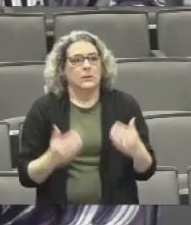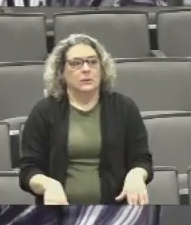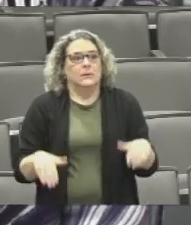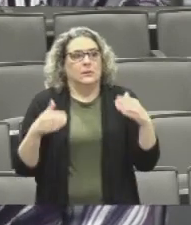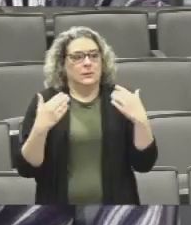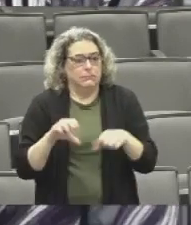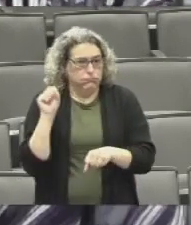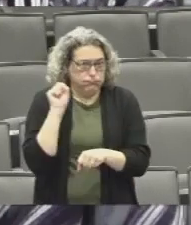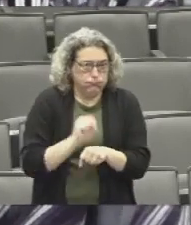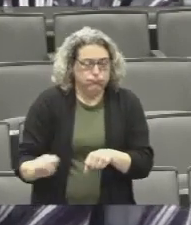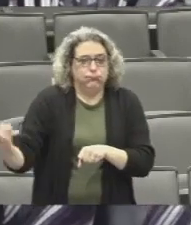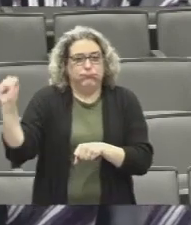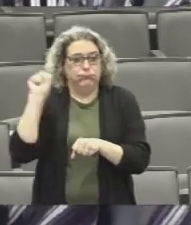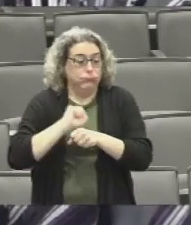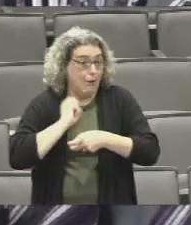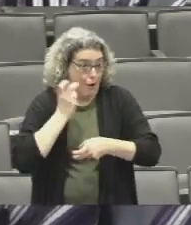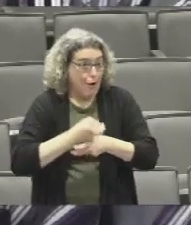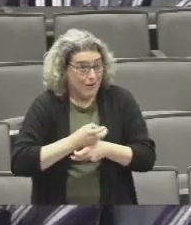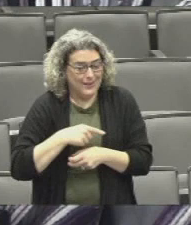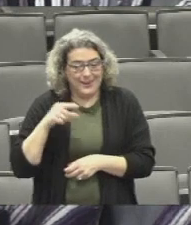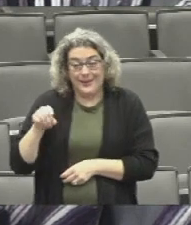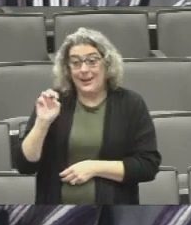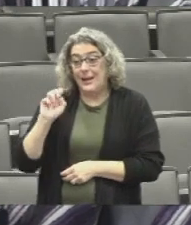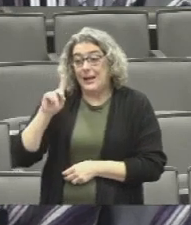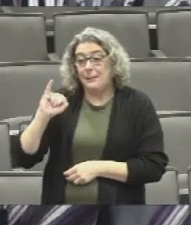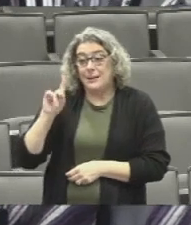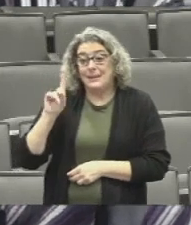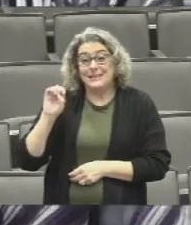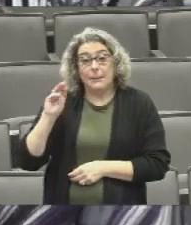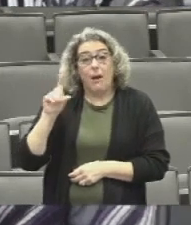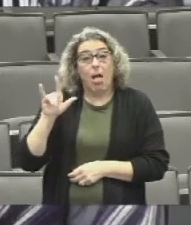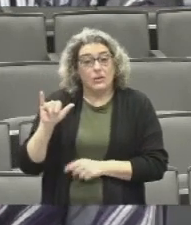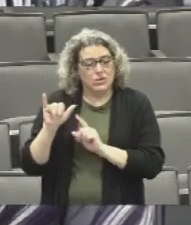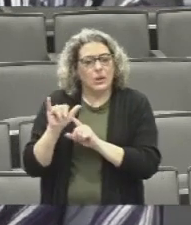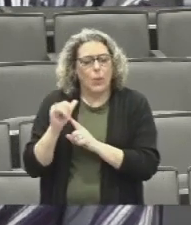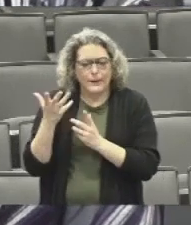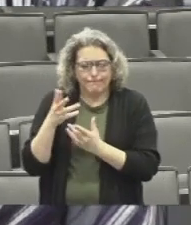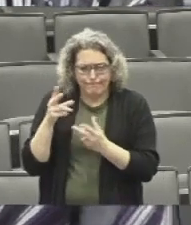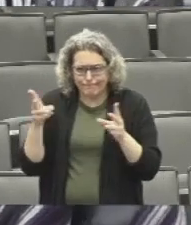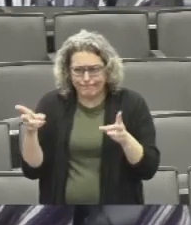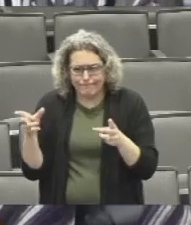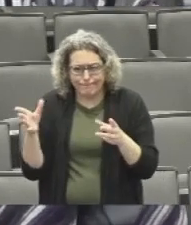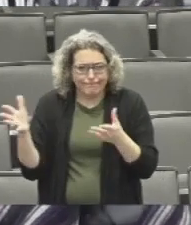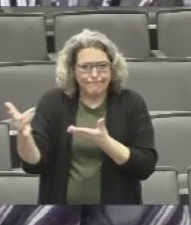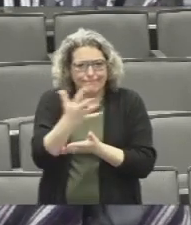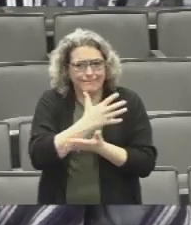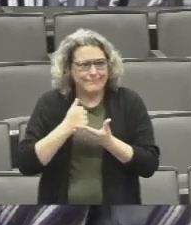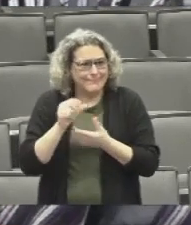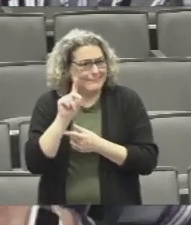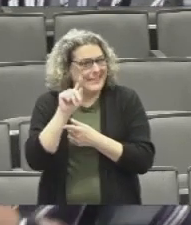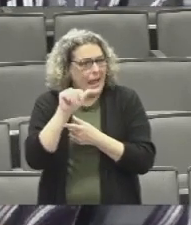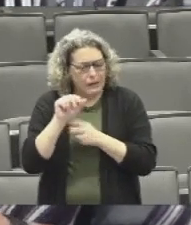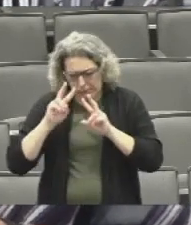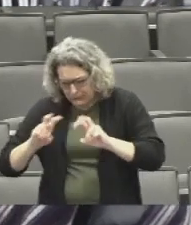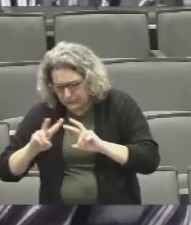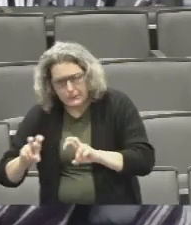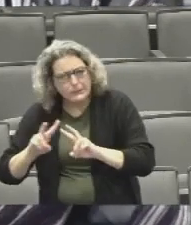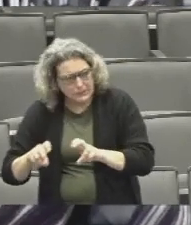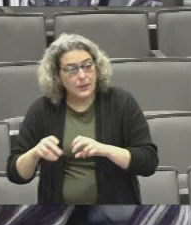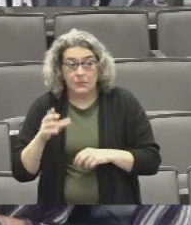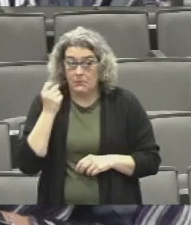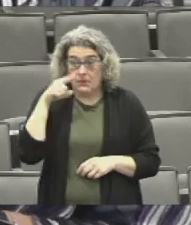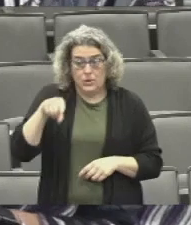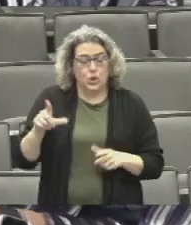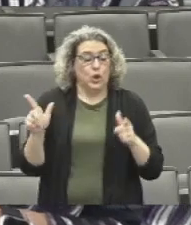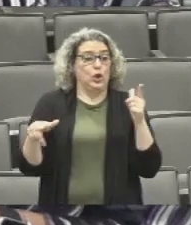of work. Epidemiology is doing all the data analysis, and as you can imagine, this is huge. This is a huge